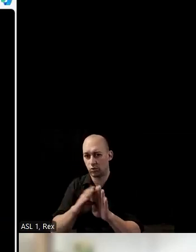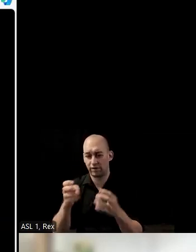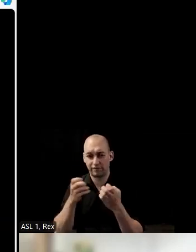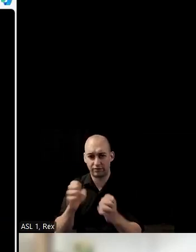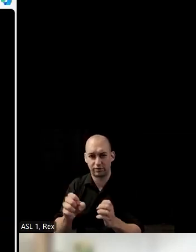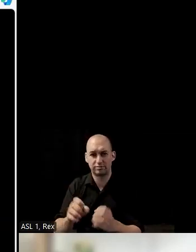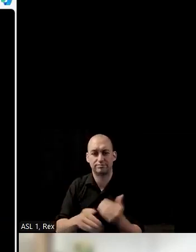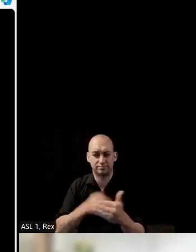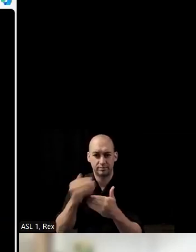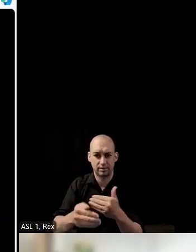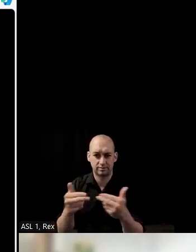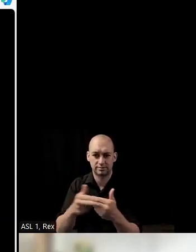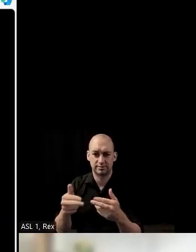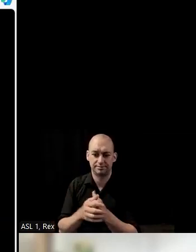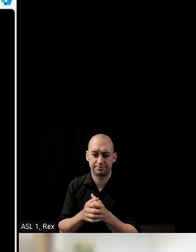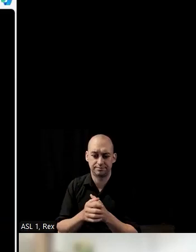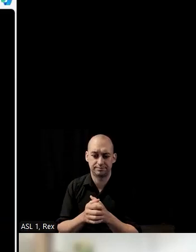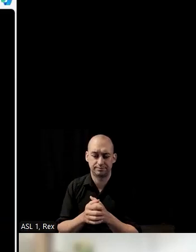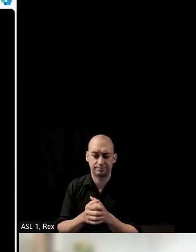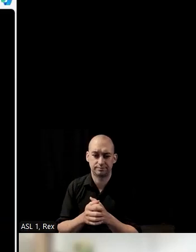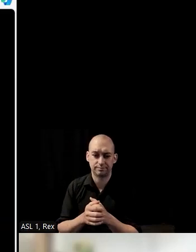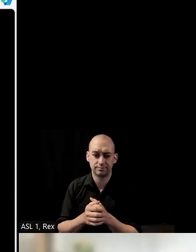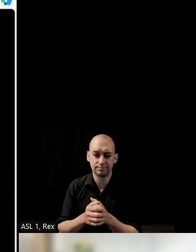to the next slide, please.